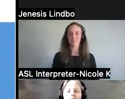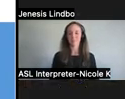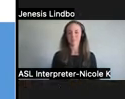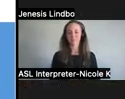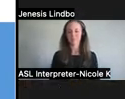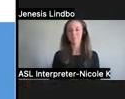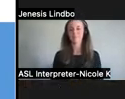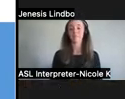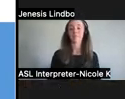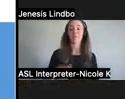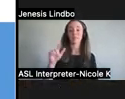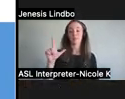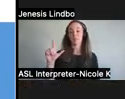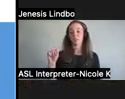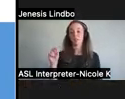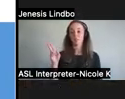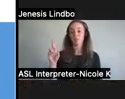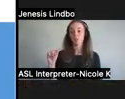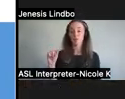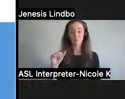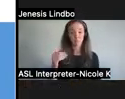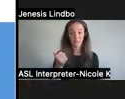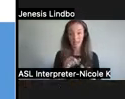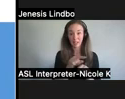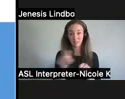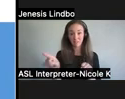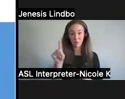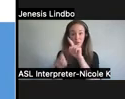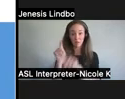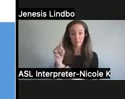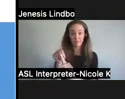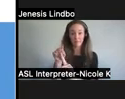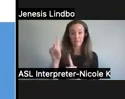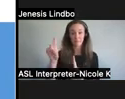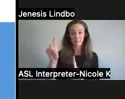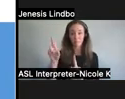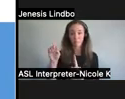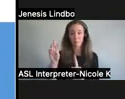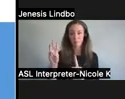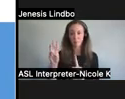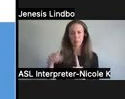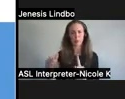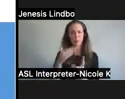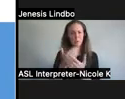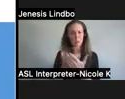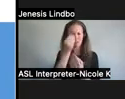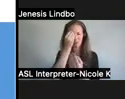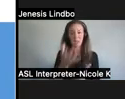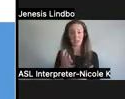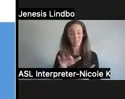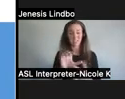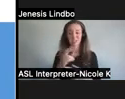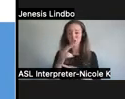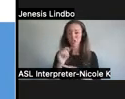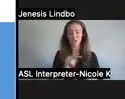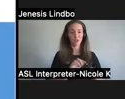Are there any questions for Drew? Went through lots of valuable information, very active chat happening, just some give and